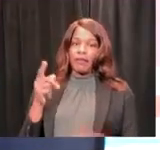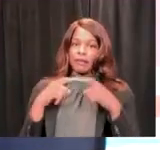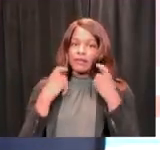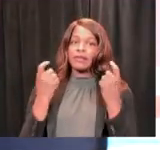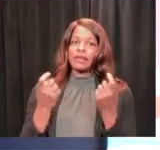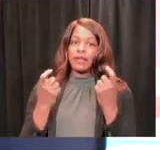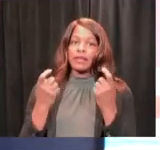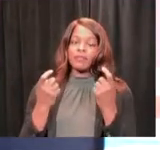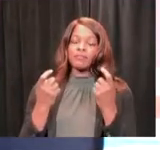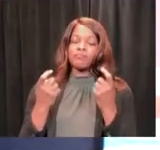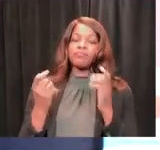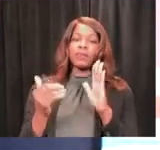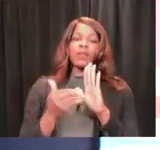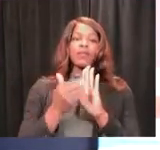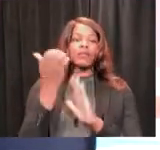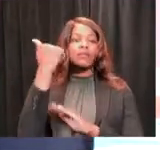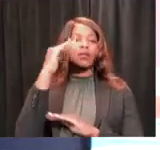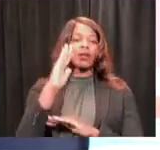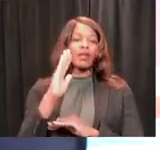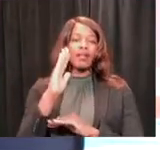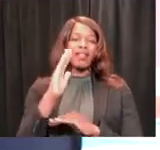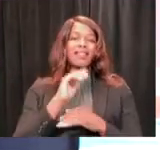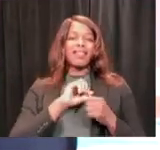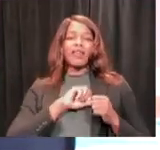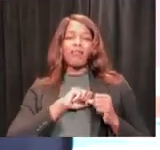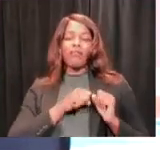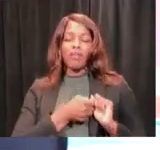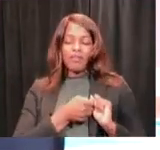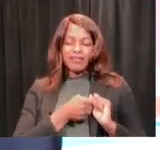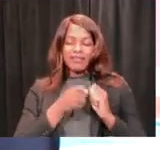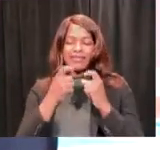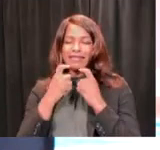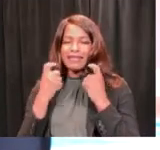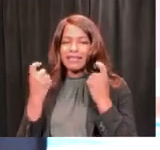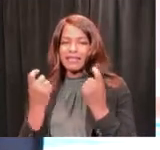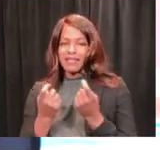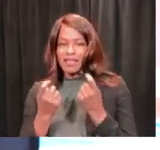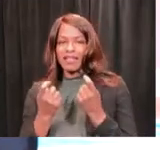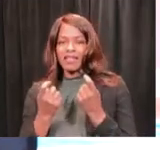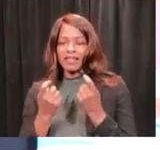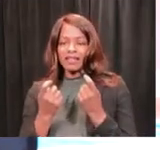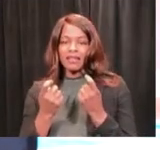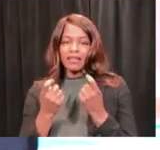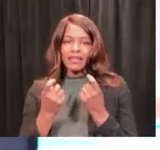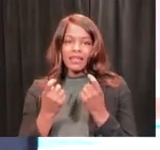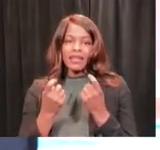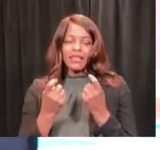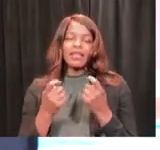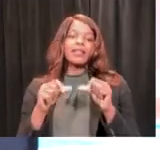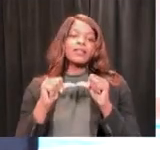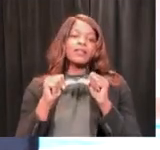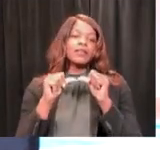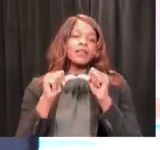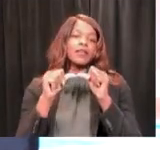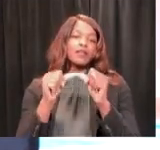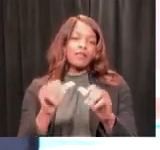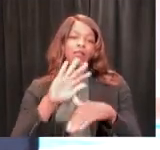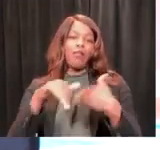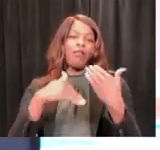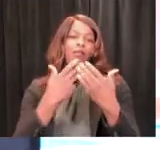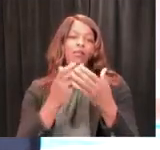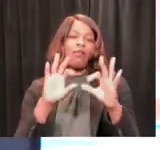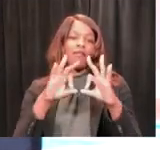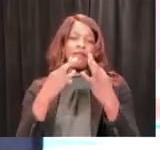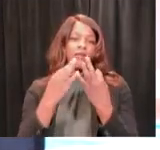Eve sin against God, that very brokenness, that very sinfulness follows in the bloodline of every single family since that